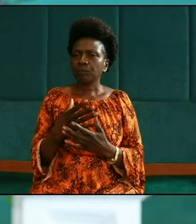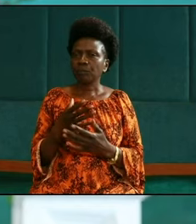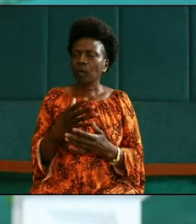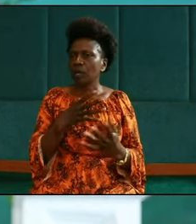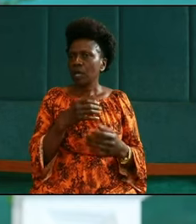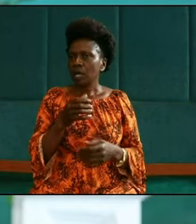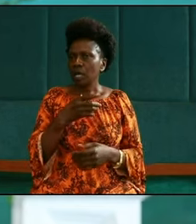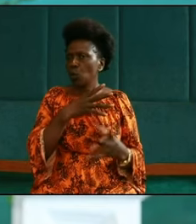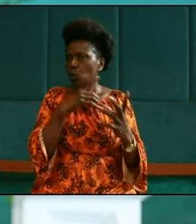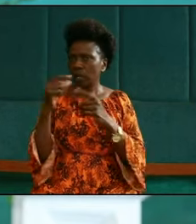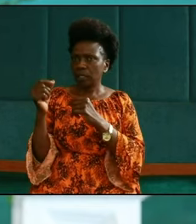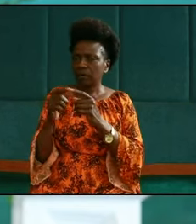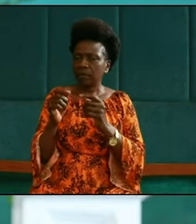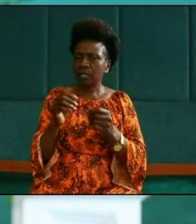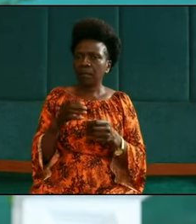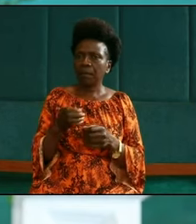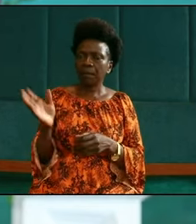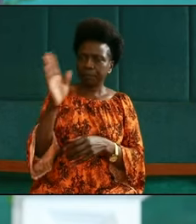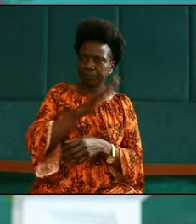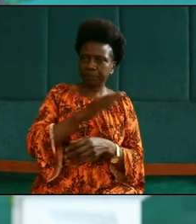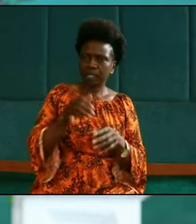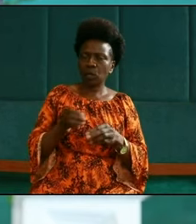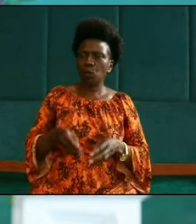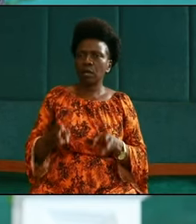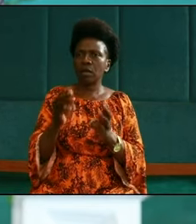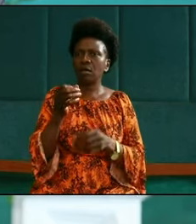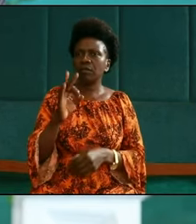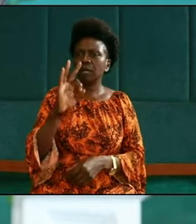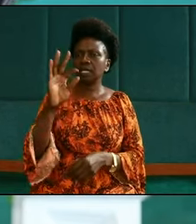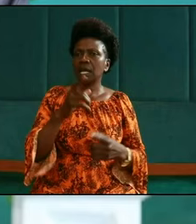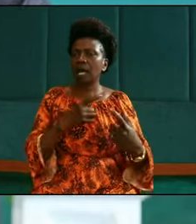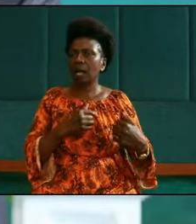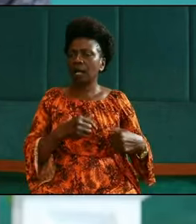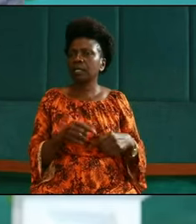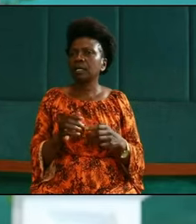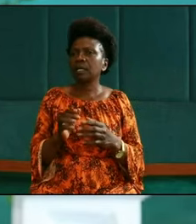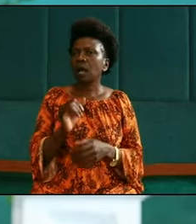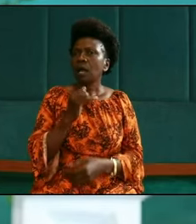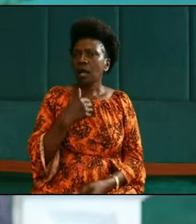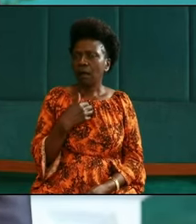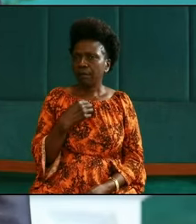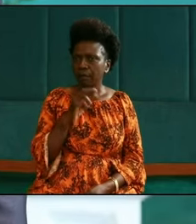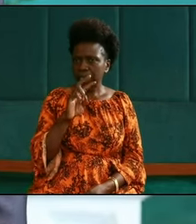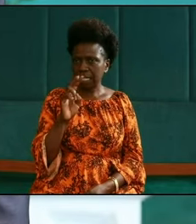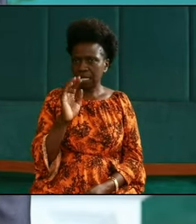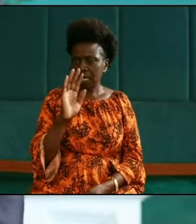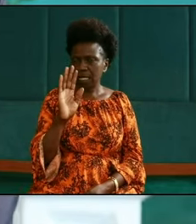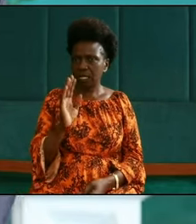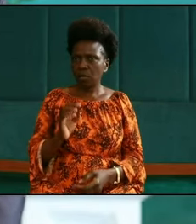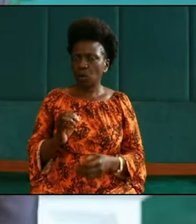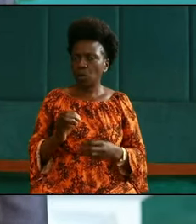went on backsliding in the way of his heart. I have seen his